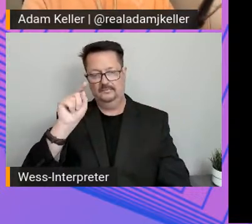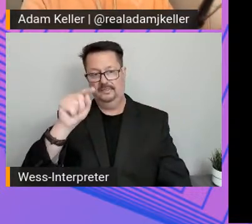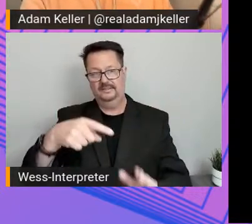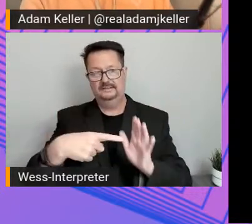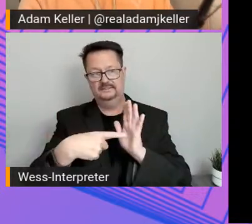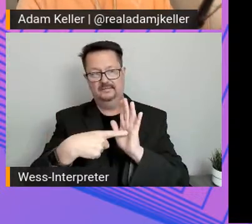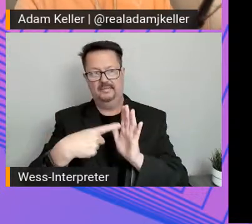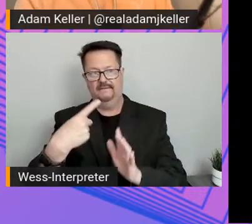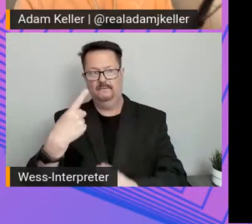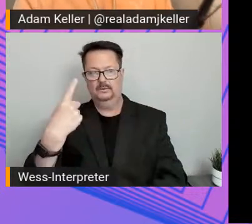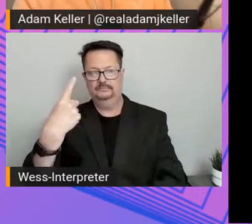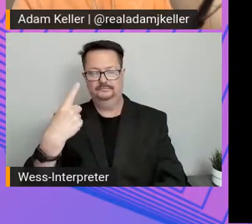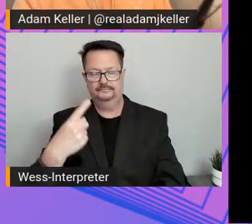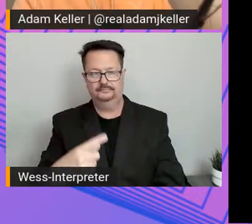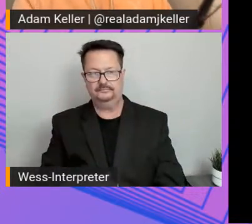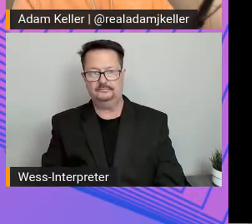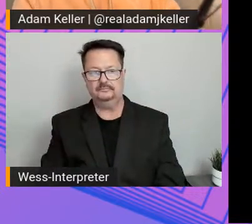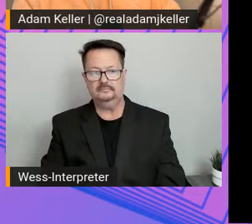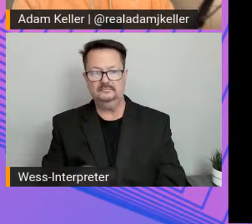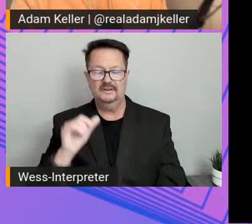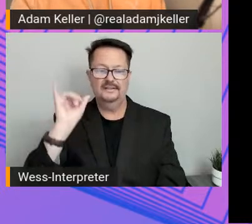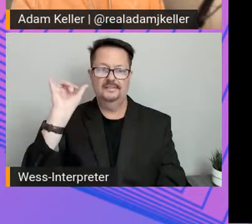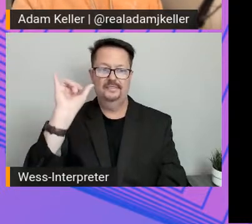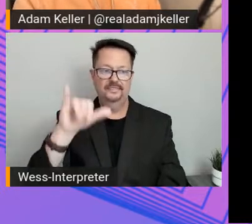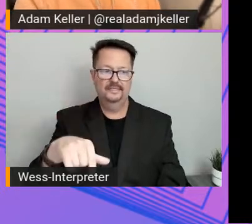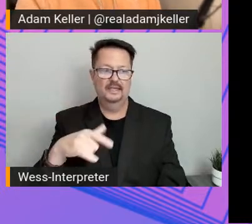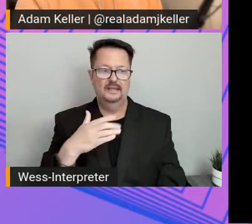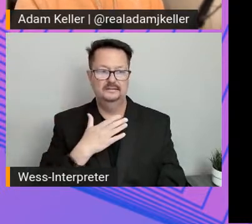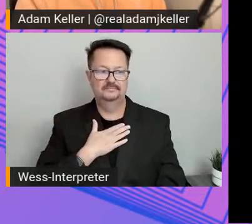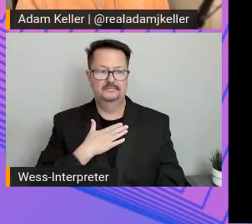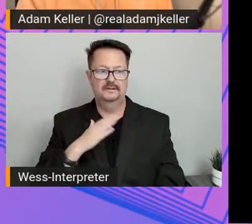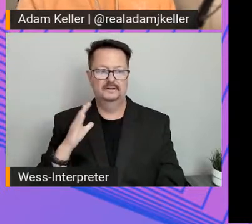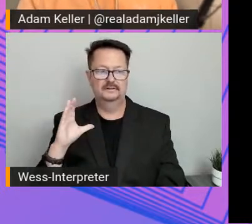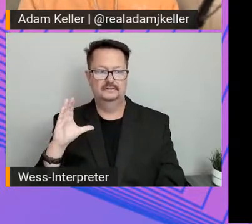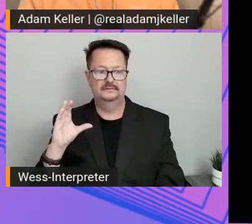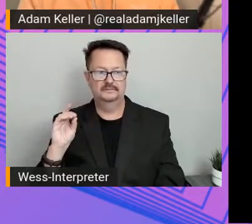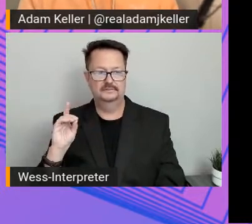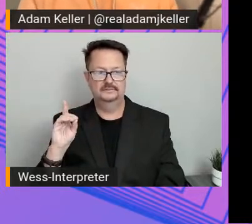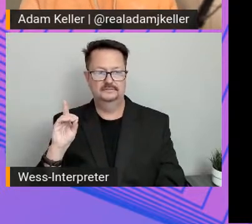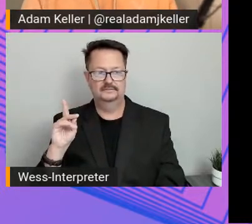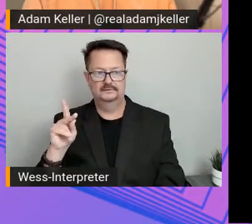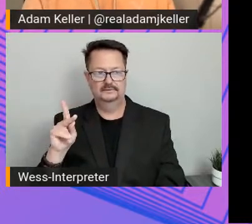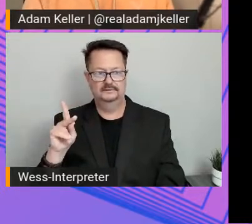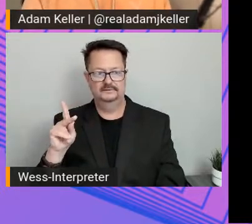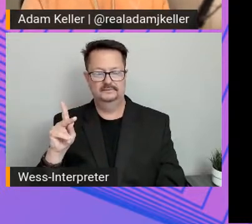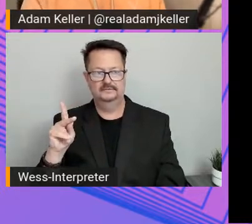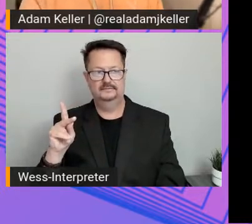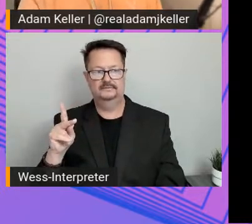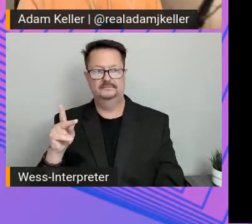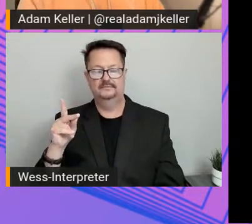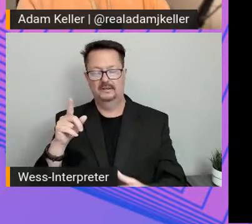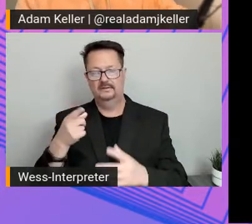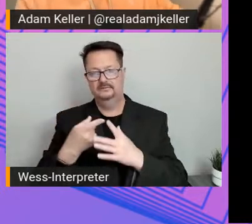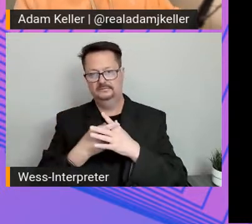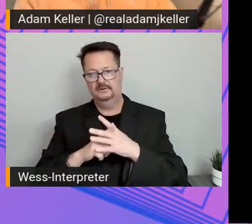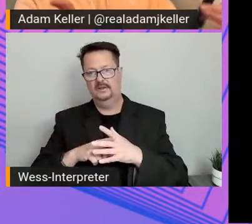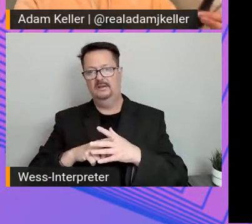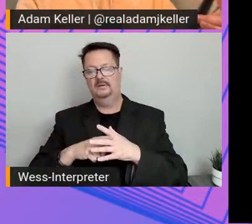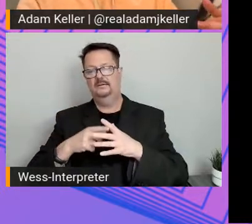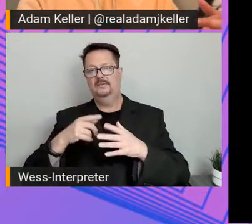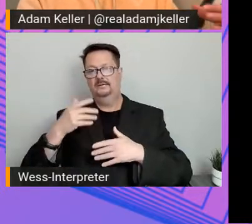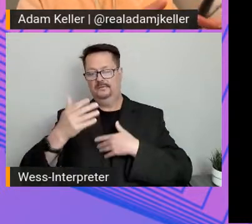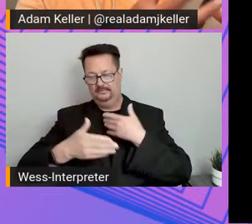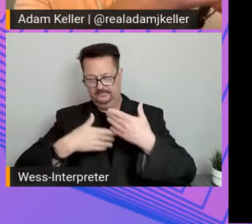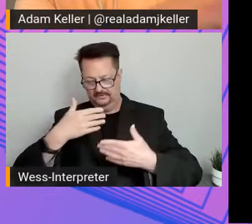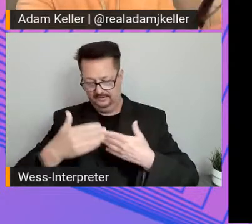one. And that's going to be my CDK stack here. So I'm going to start by running a CDK synth, which is going to take my